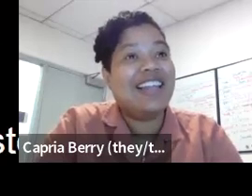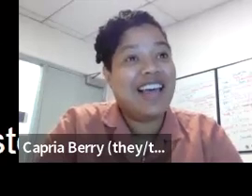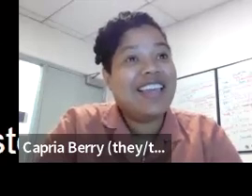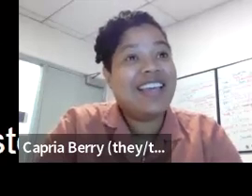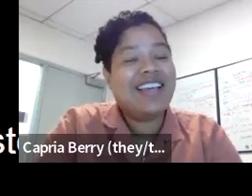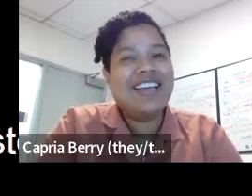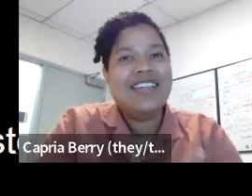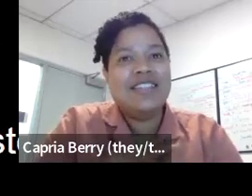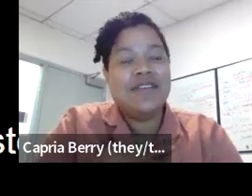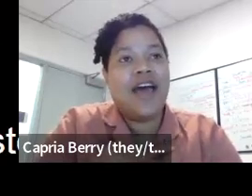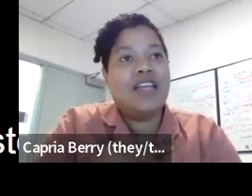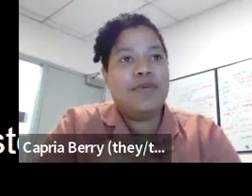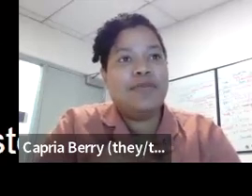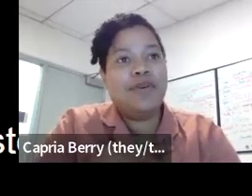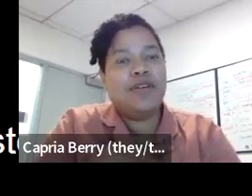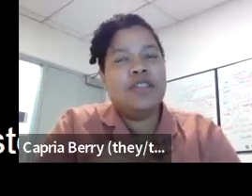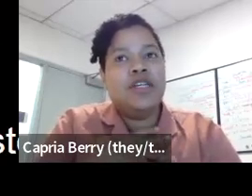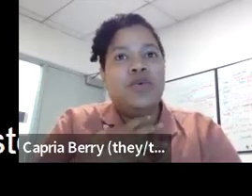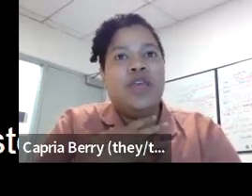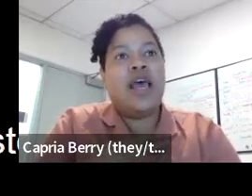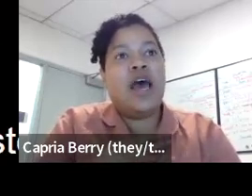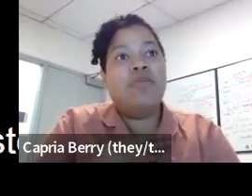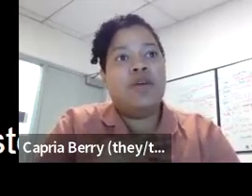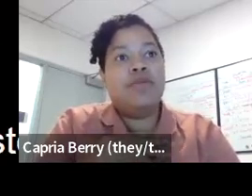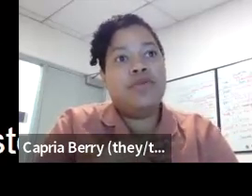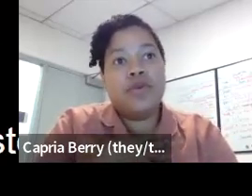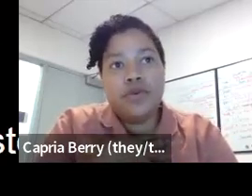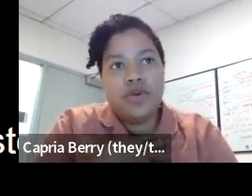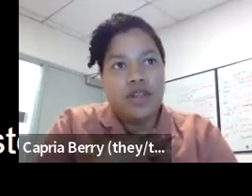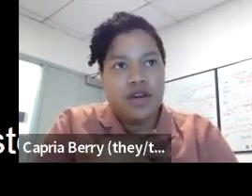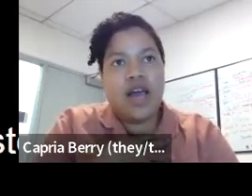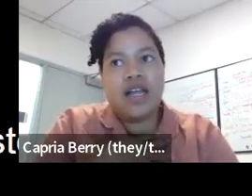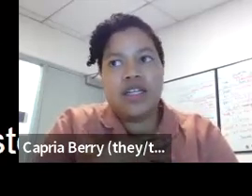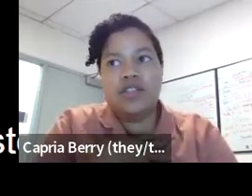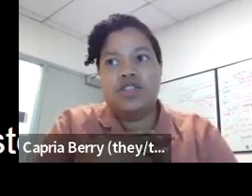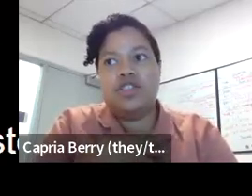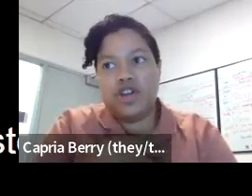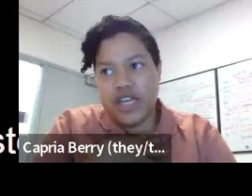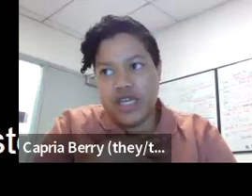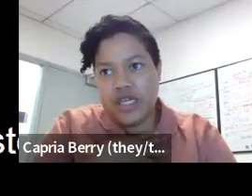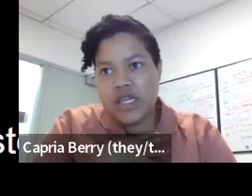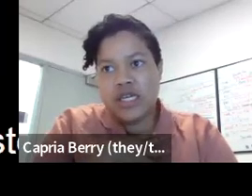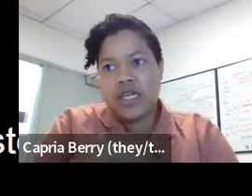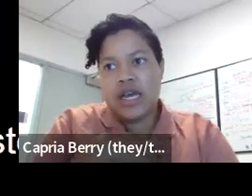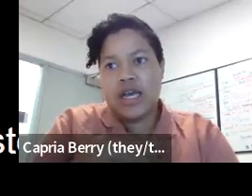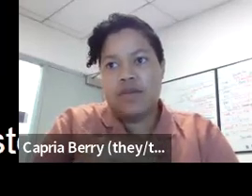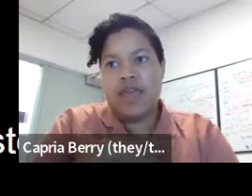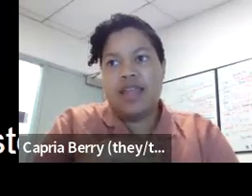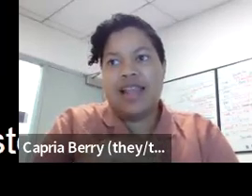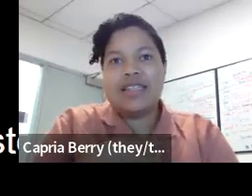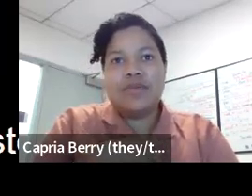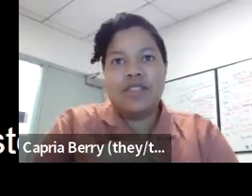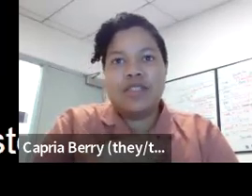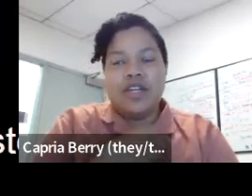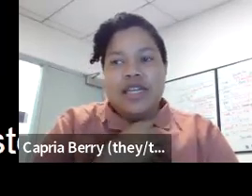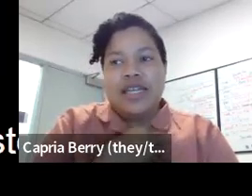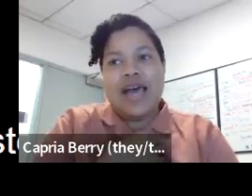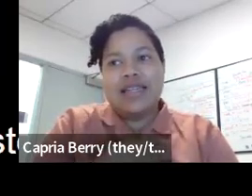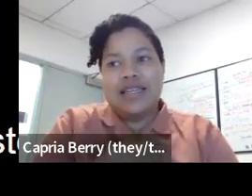You might be wondering, how did I get here? All right, the first way was thinking about research as